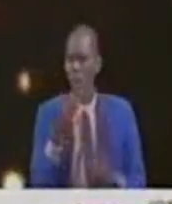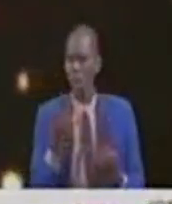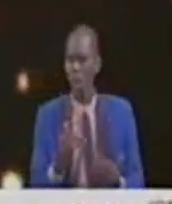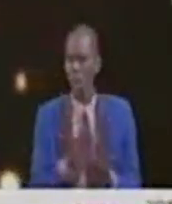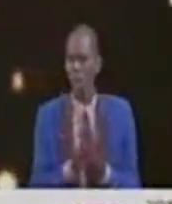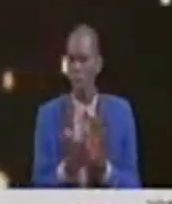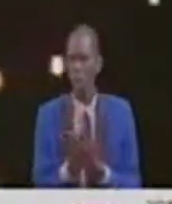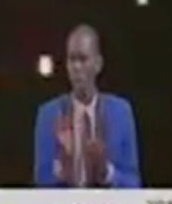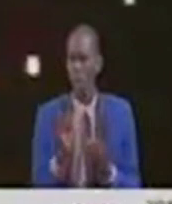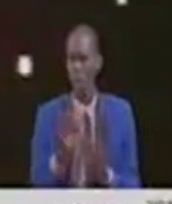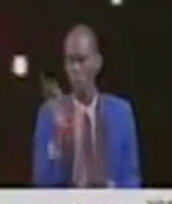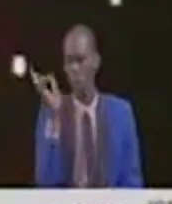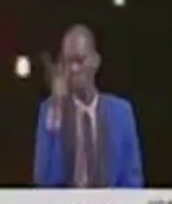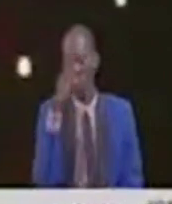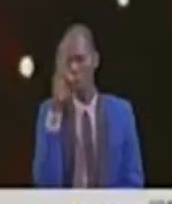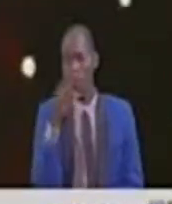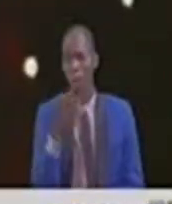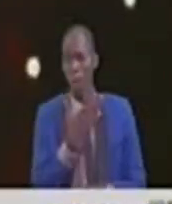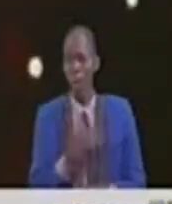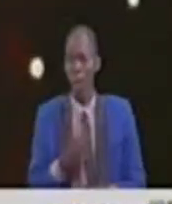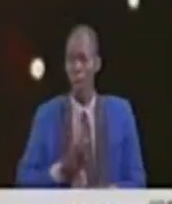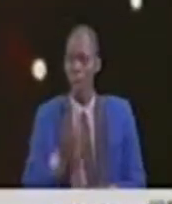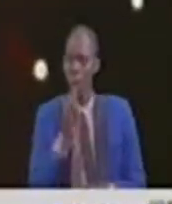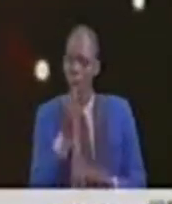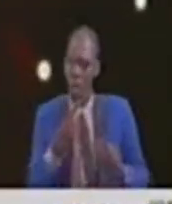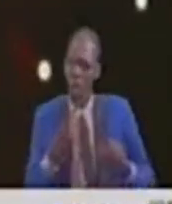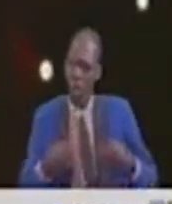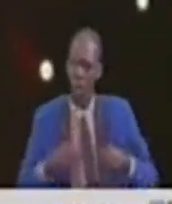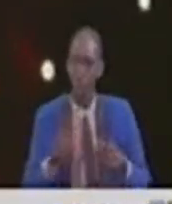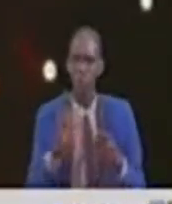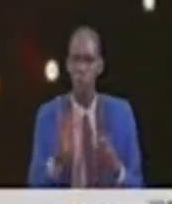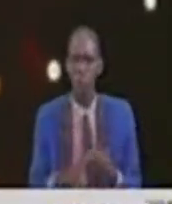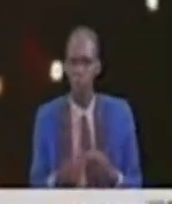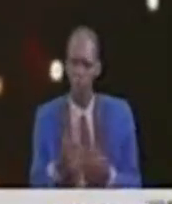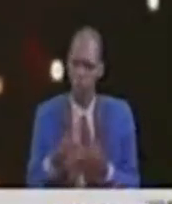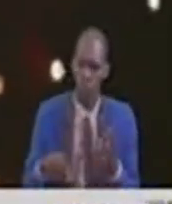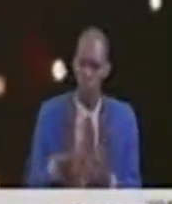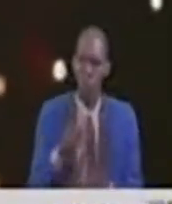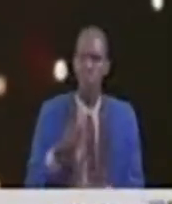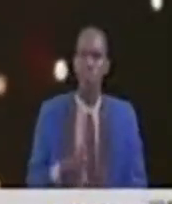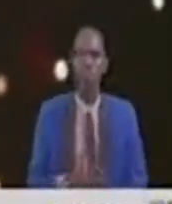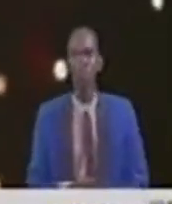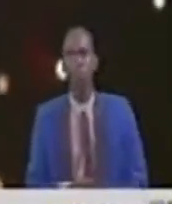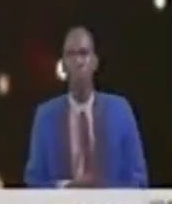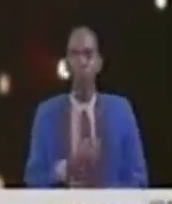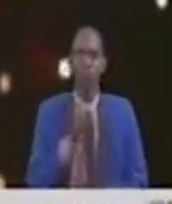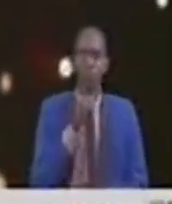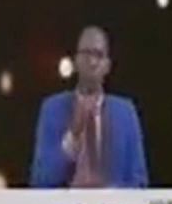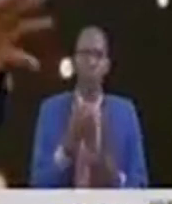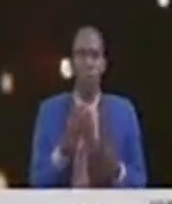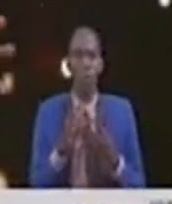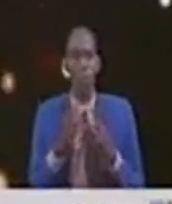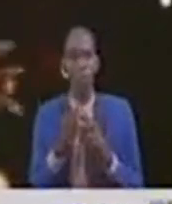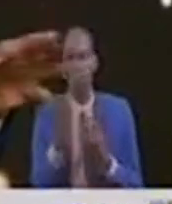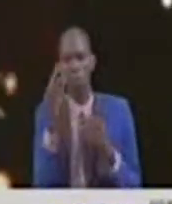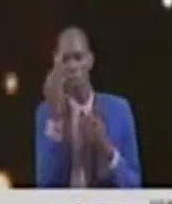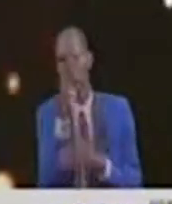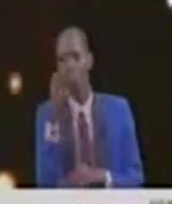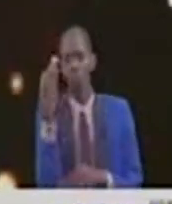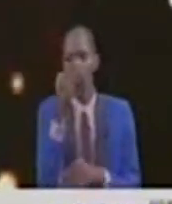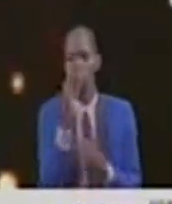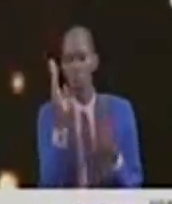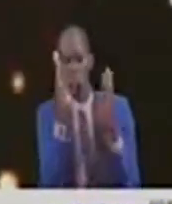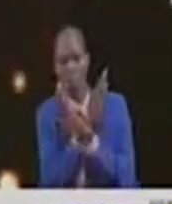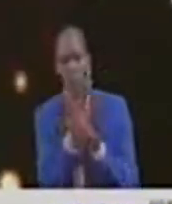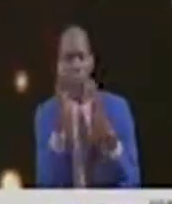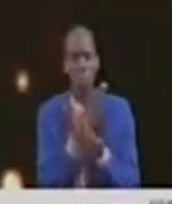there's temptation there, and I'm trying to watch over you, and you're shaking your head and you're dodging and you're turning the other